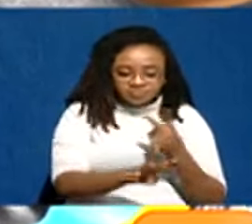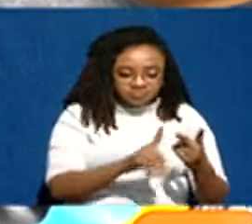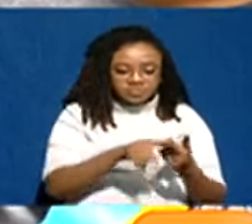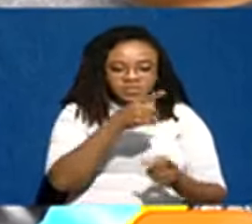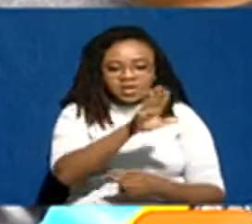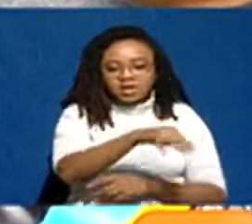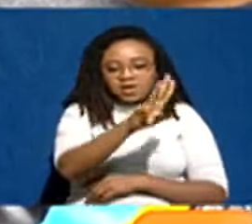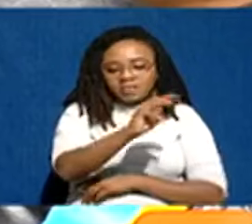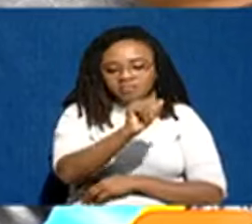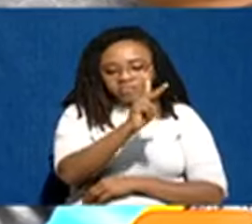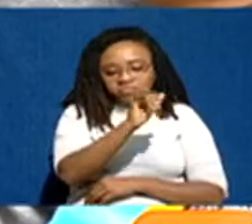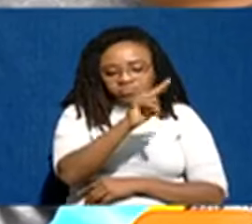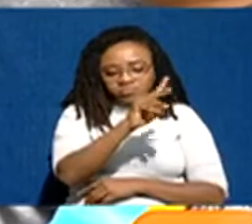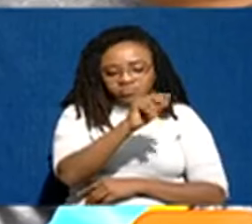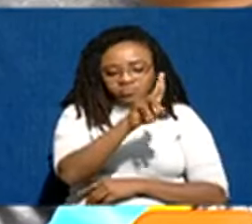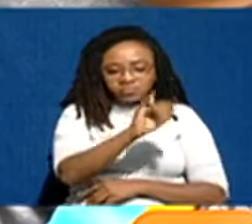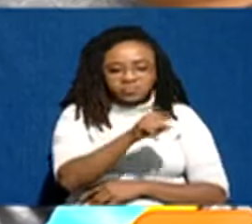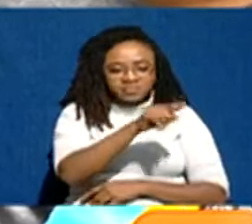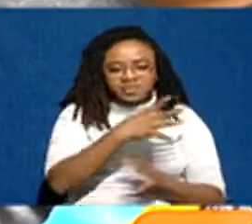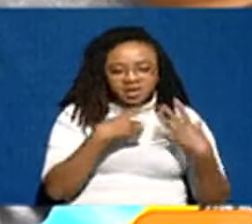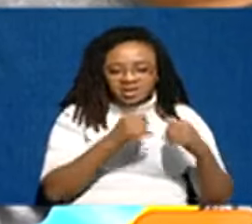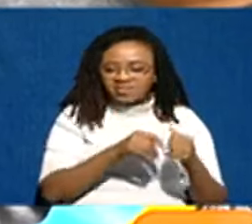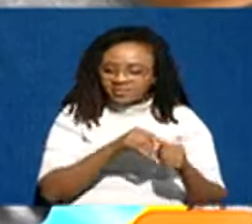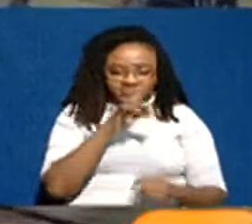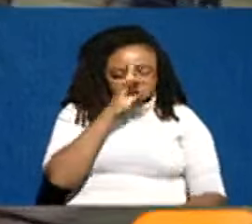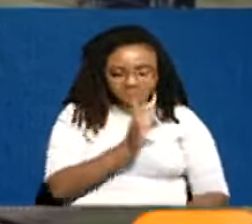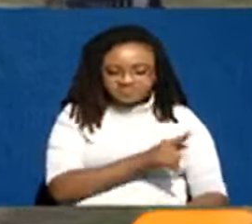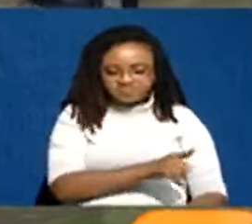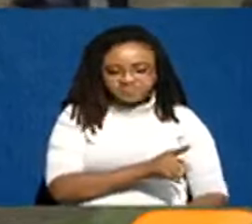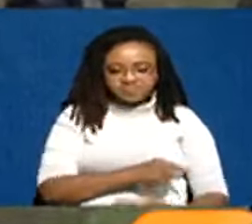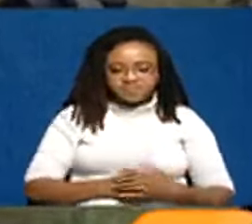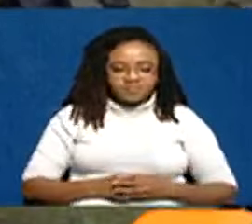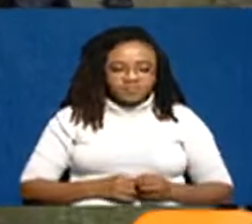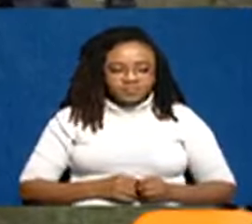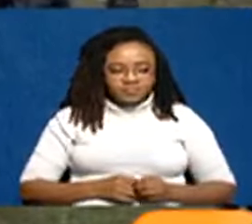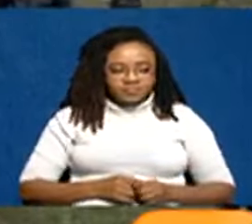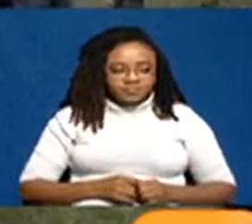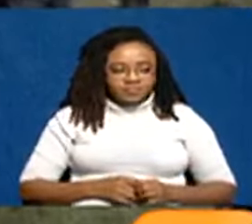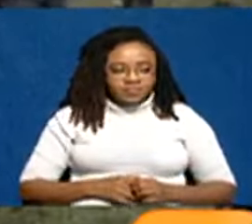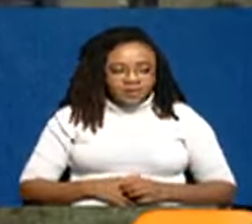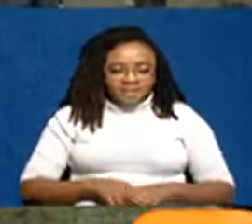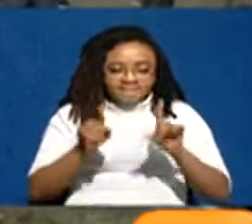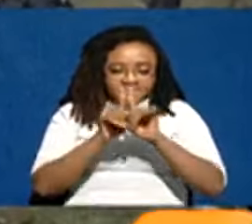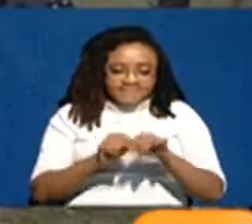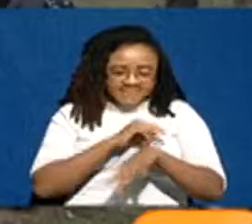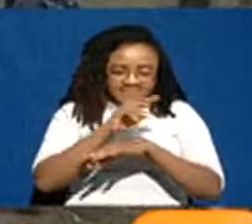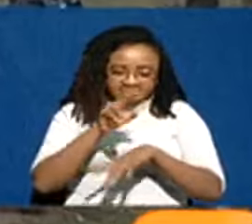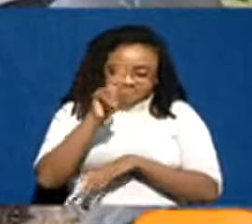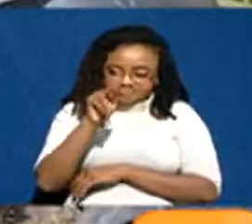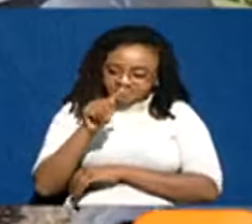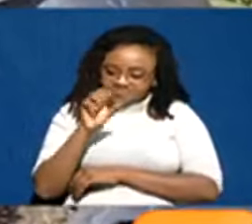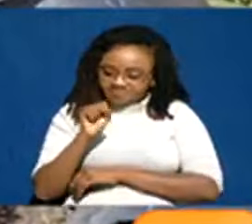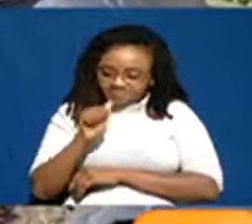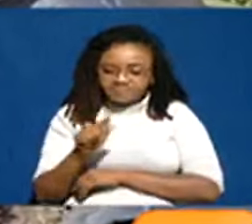Makindu. Those ones are a bit unstable and in critical. This comes even as the National Transport and Safety